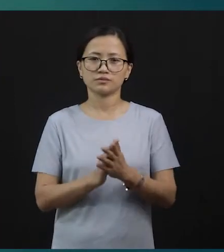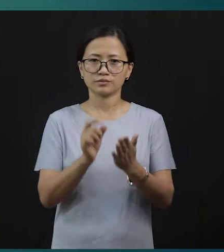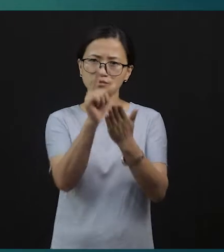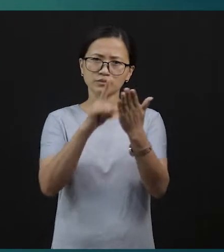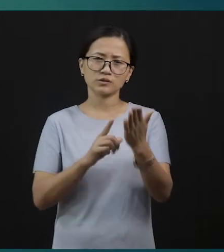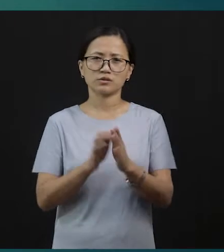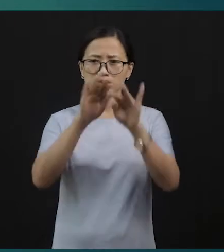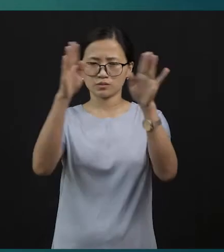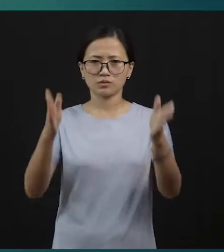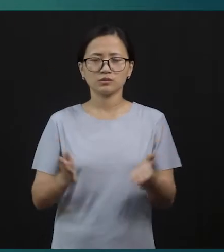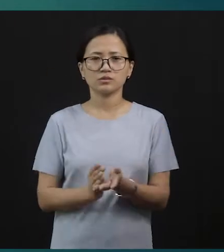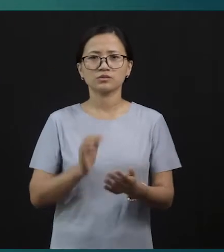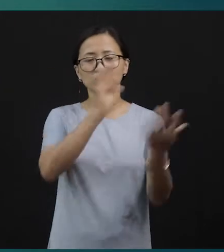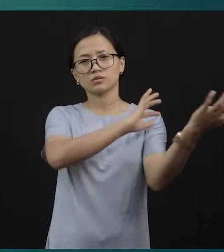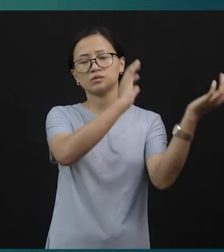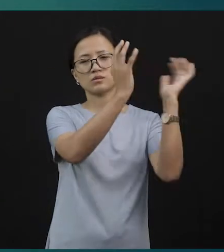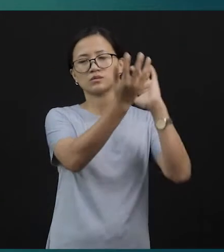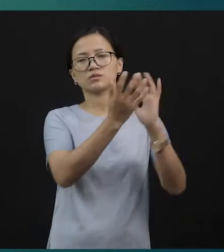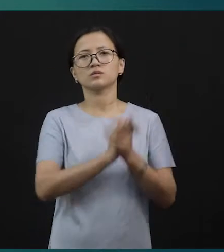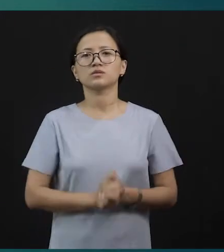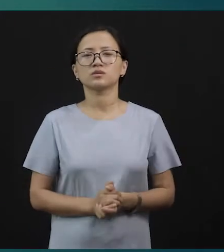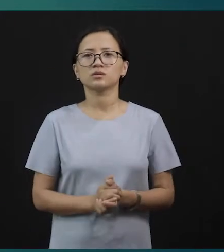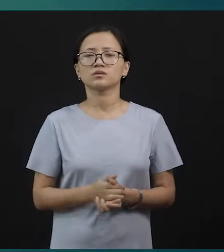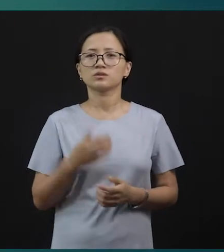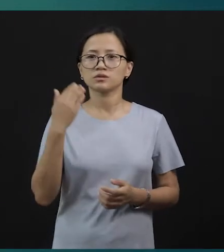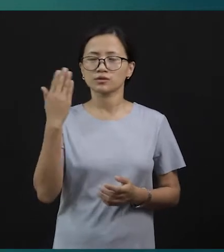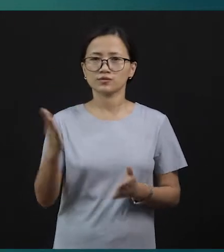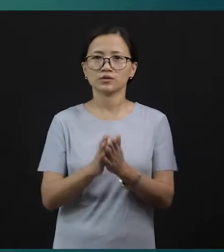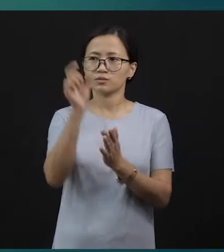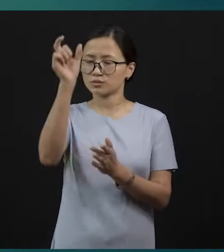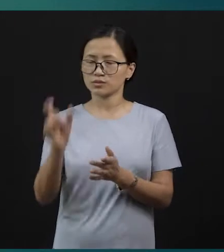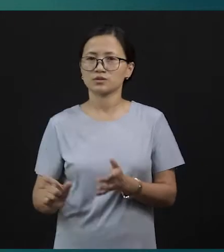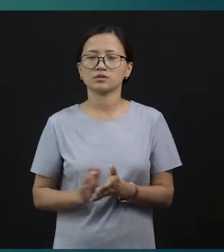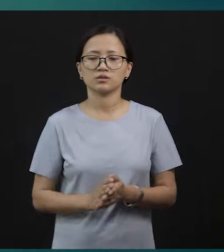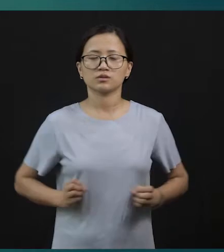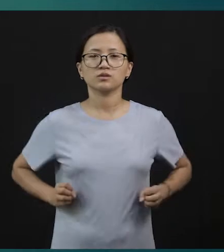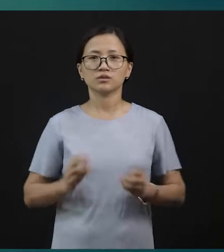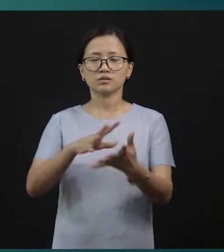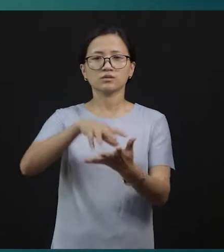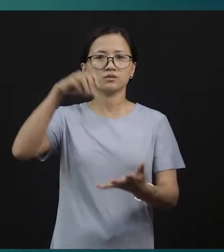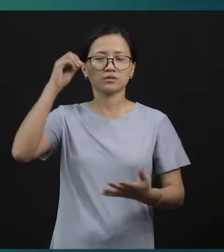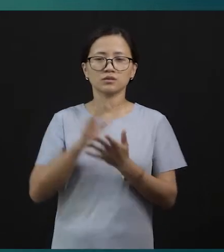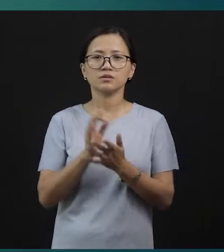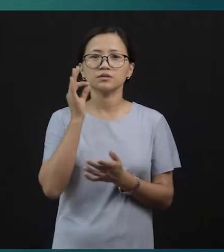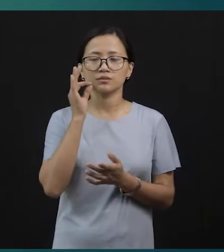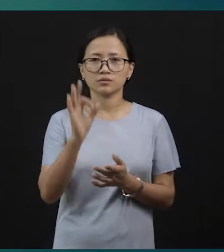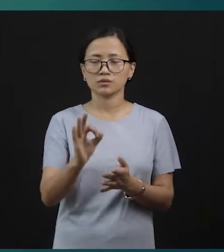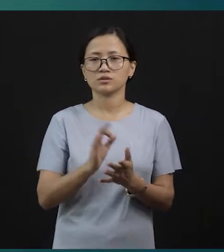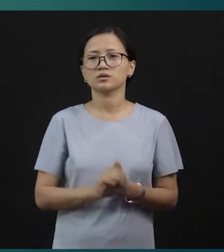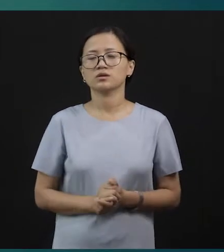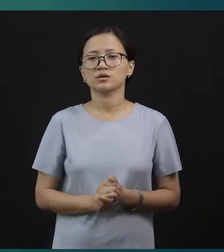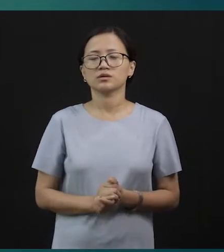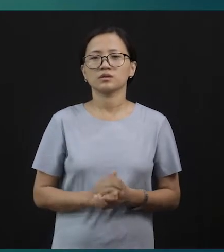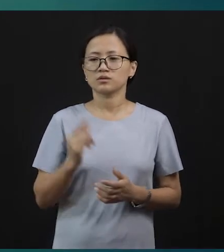his people, but also to the world. Okay, because of him, people started learning the importance and the advantage